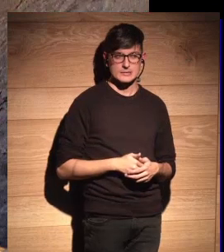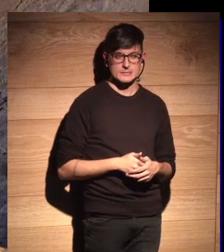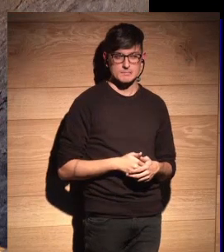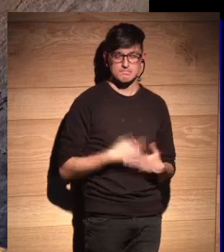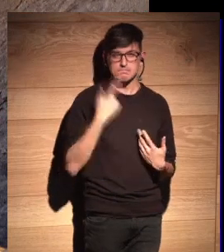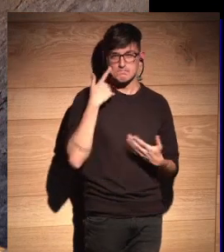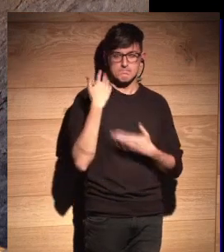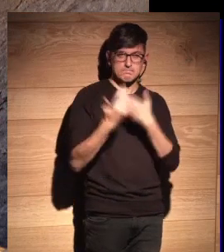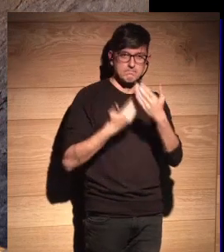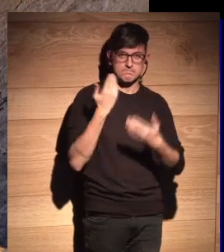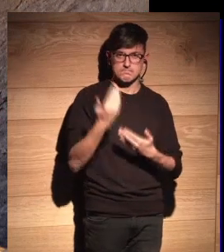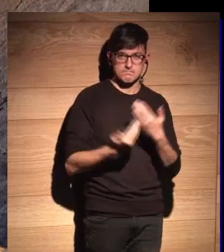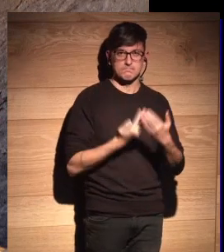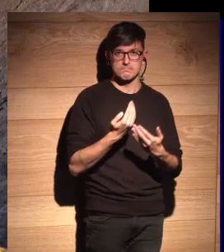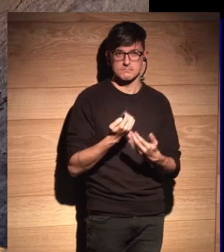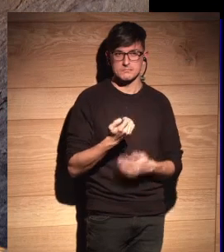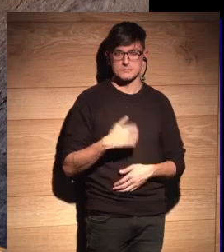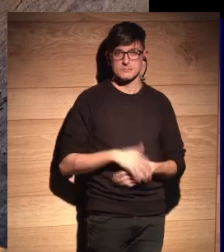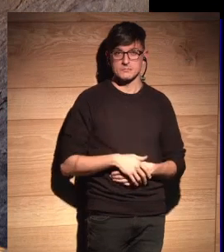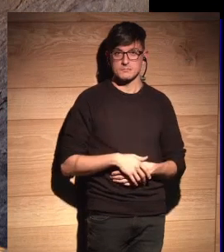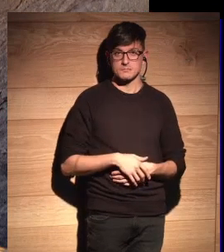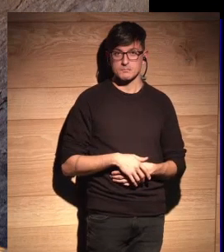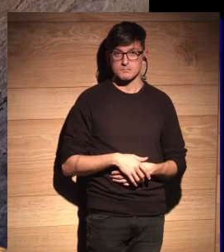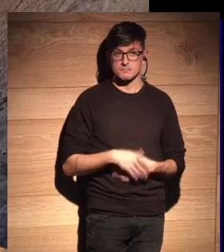will come to the Afghanistan girl. Mm-hmm.